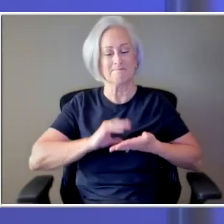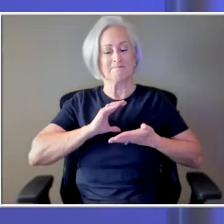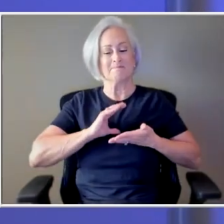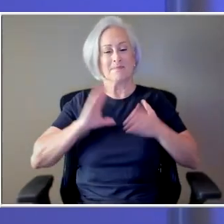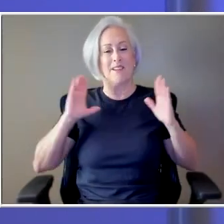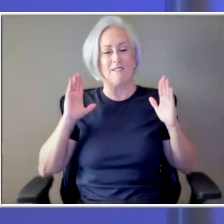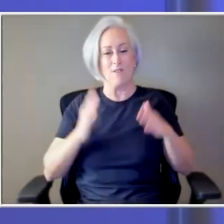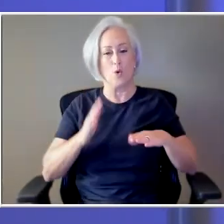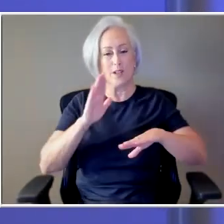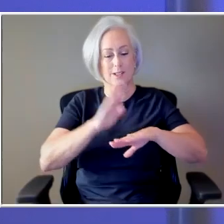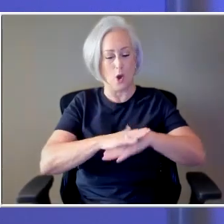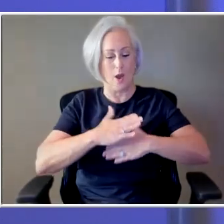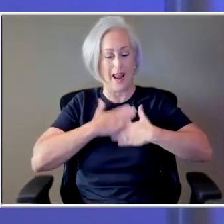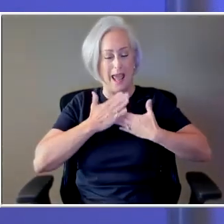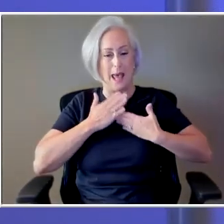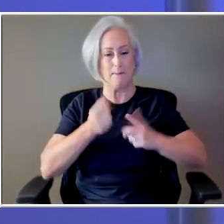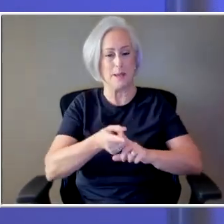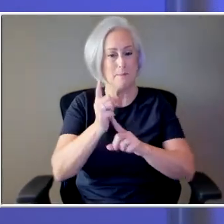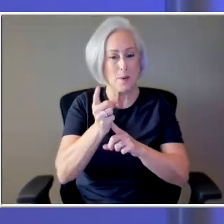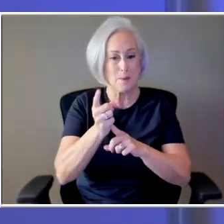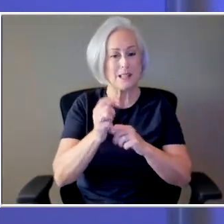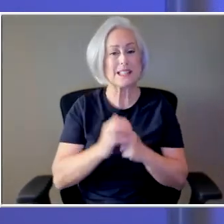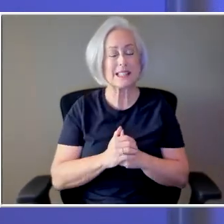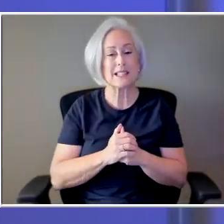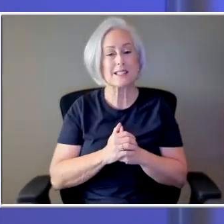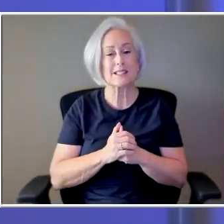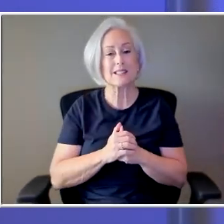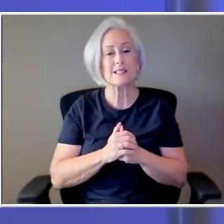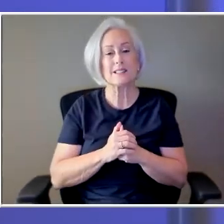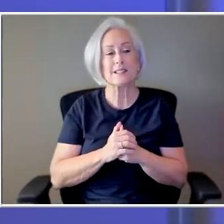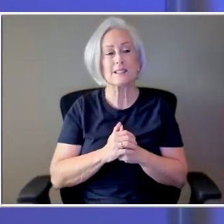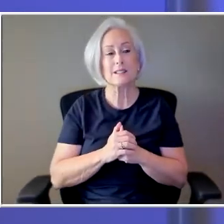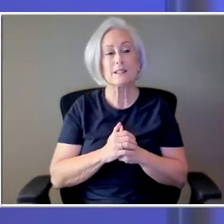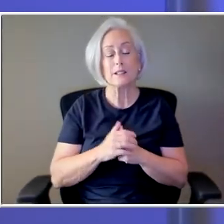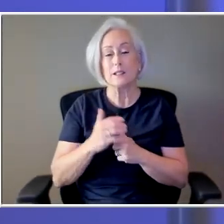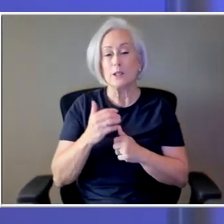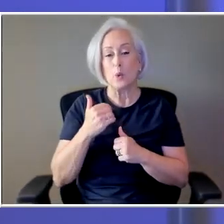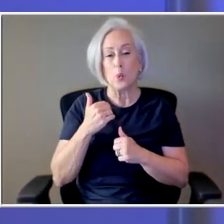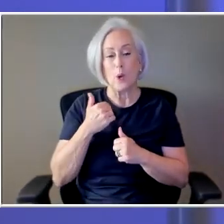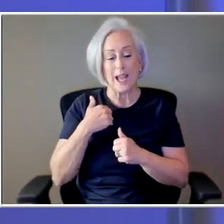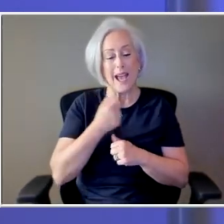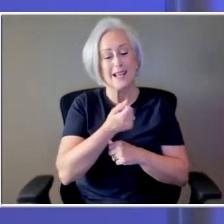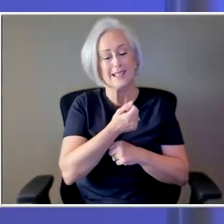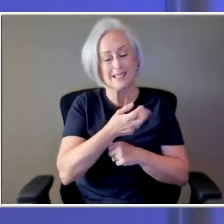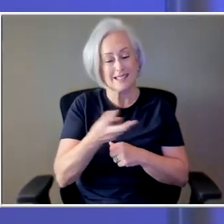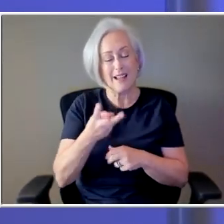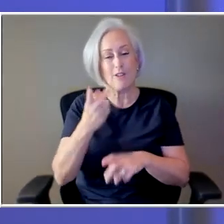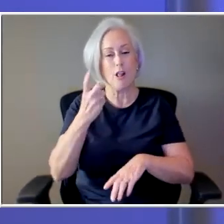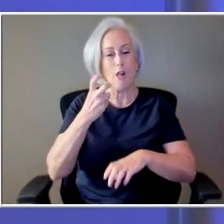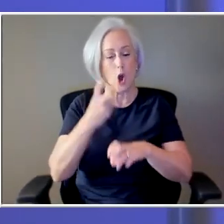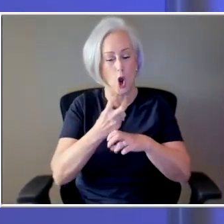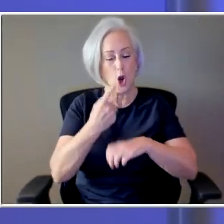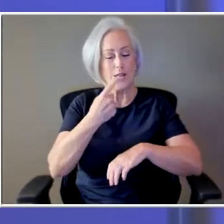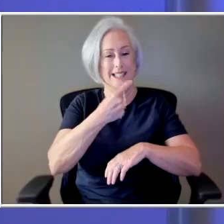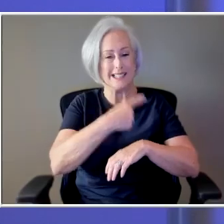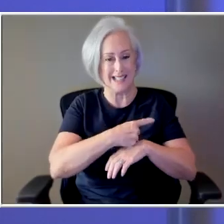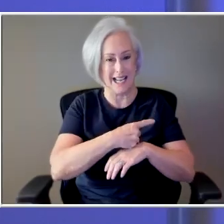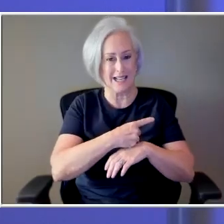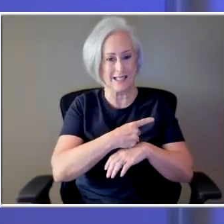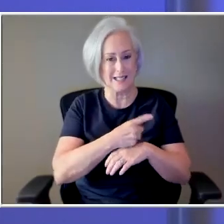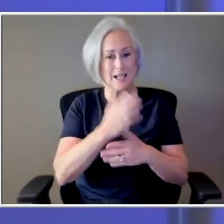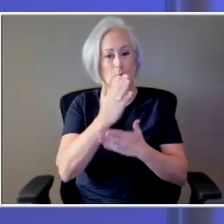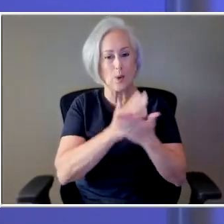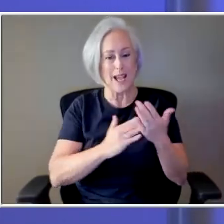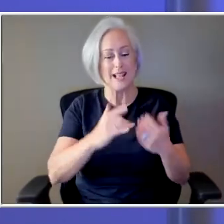and we had a bout of hard days. We had a stretch of some really sick